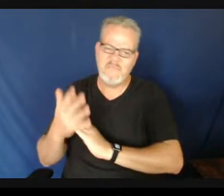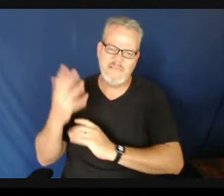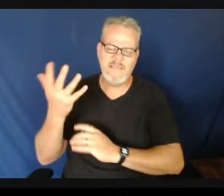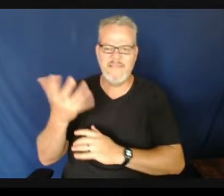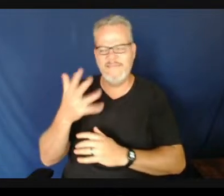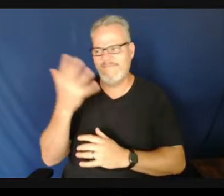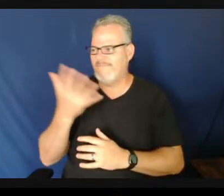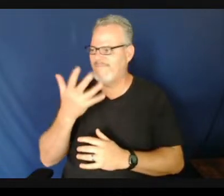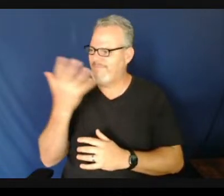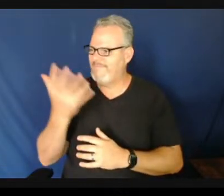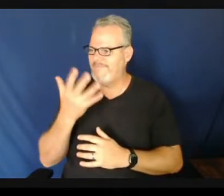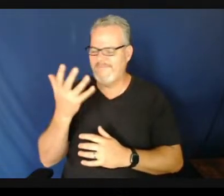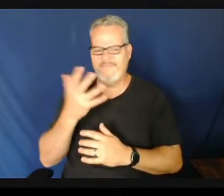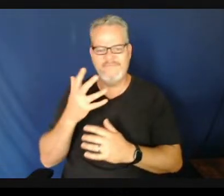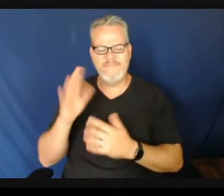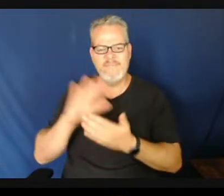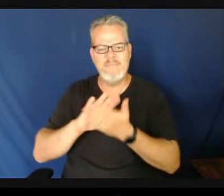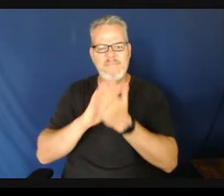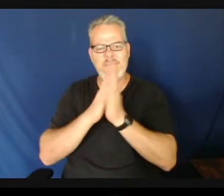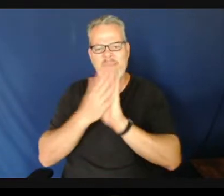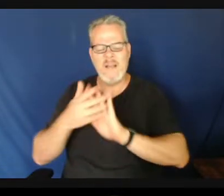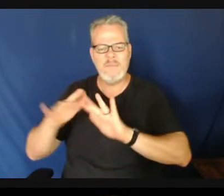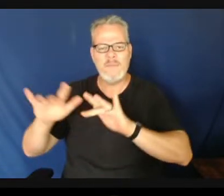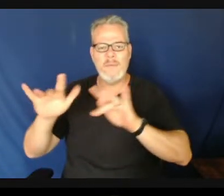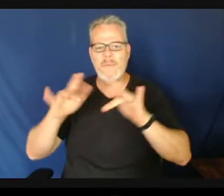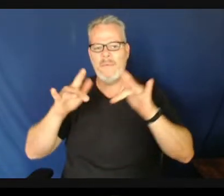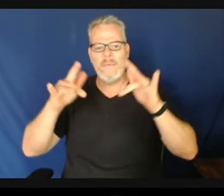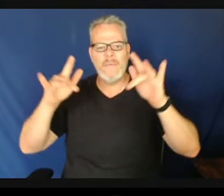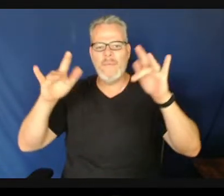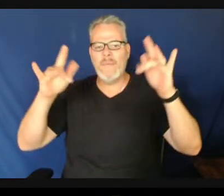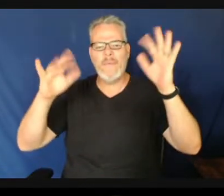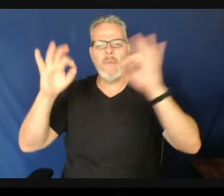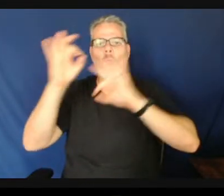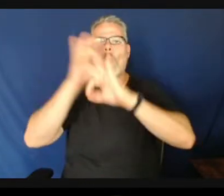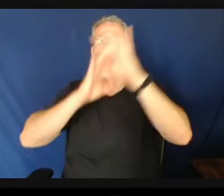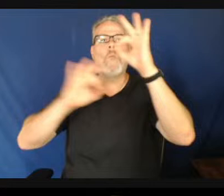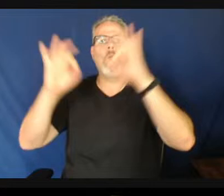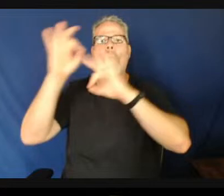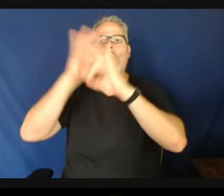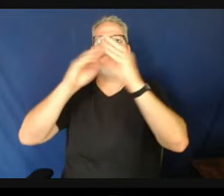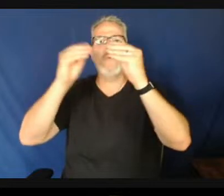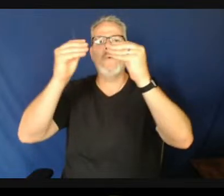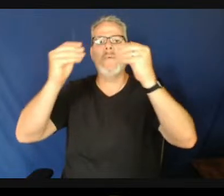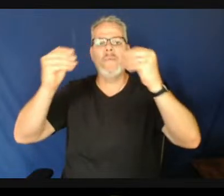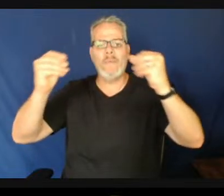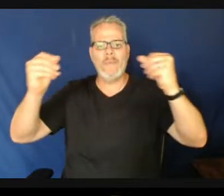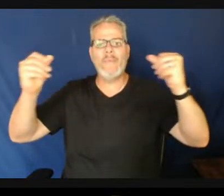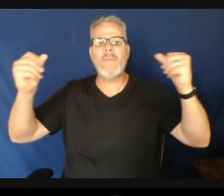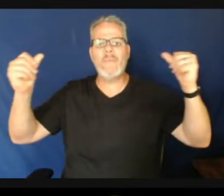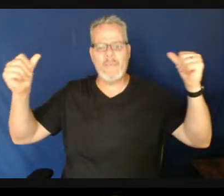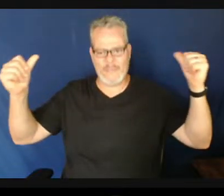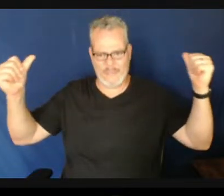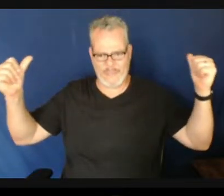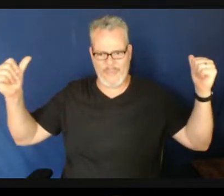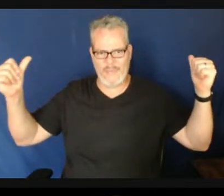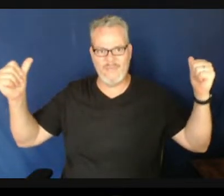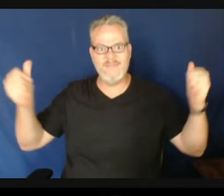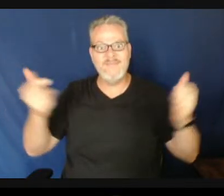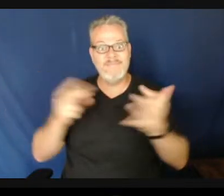don't know, like distill a little bit there in the air and become more particles and less of the original SO2. And there you